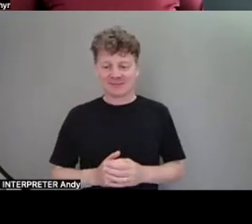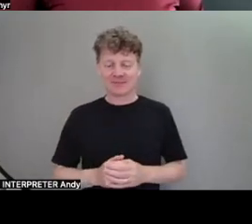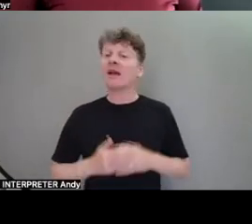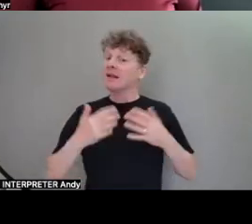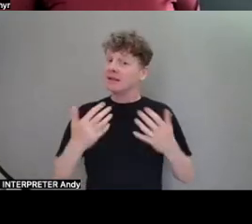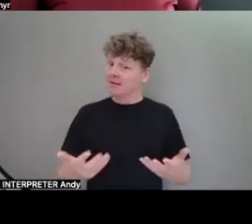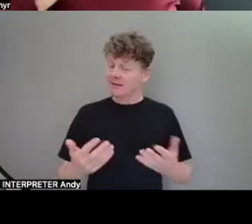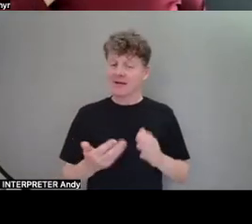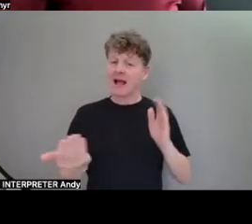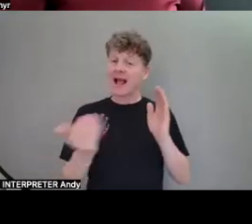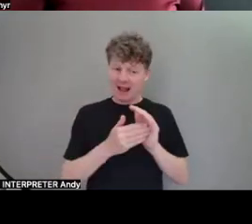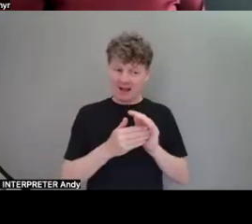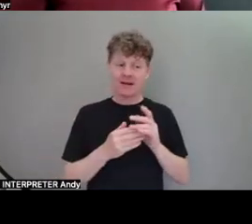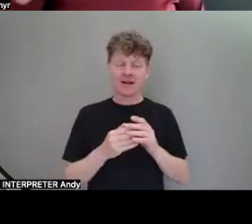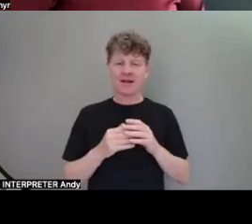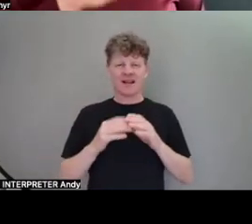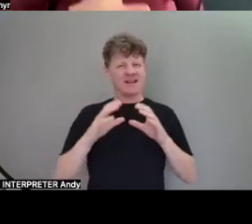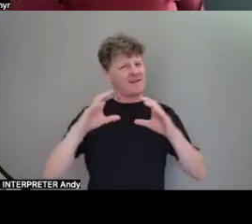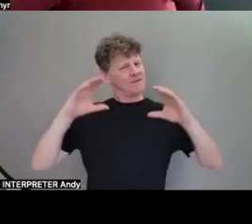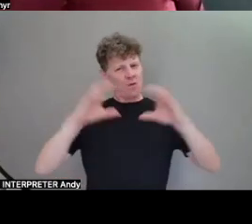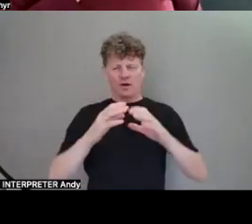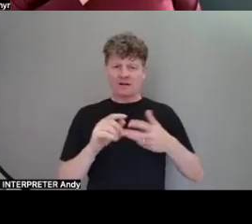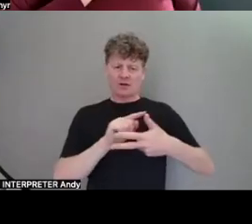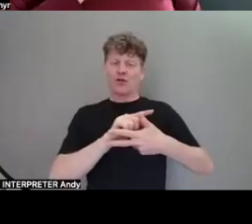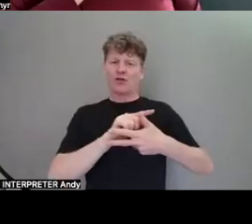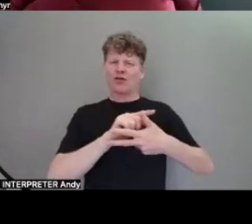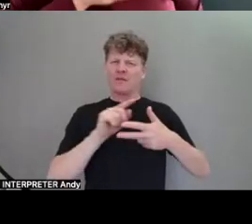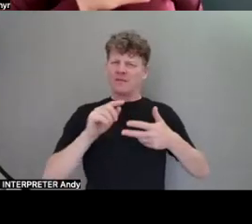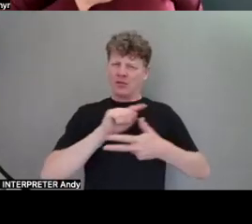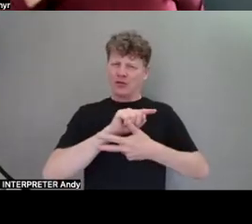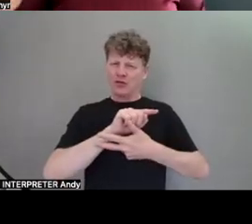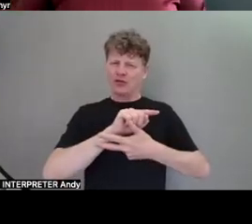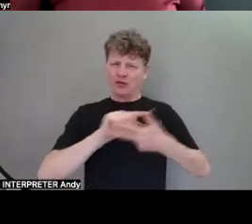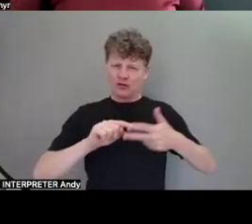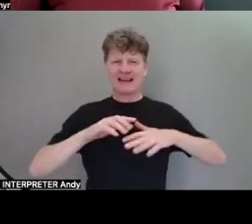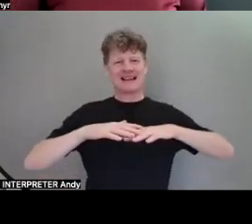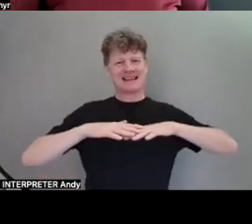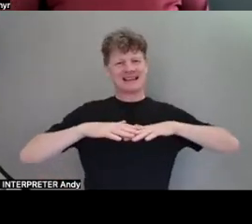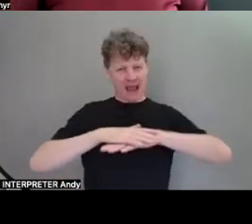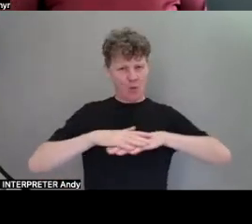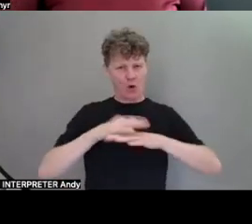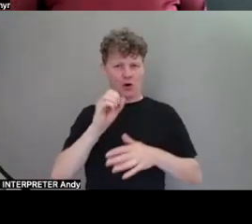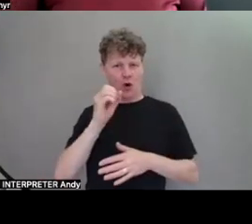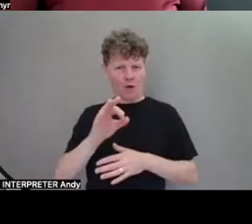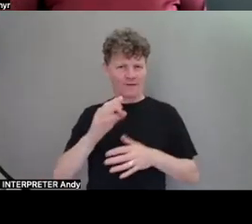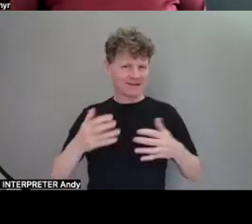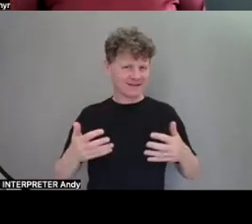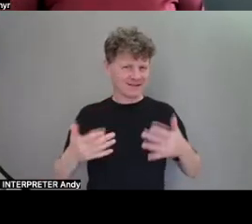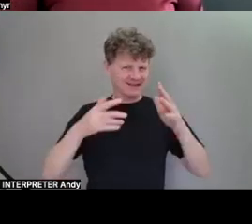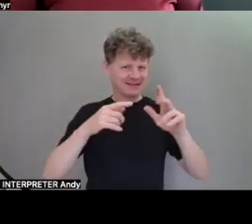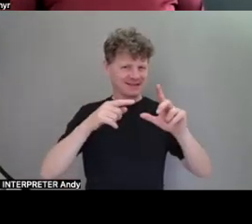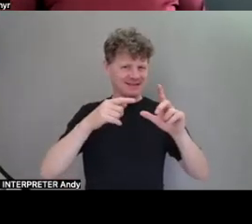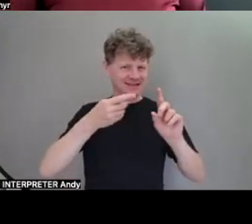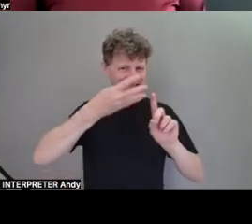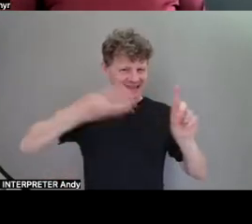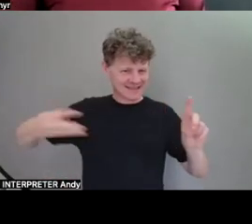So again, focusing on the major three network statistics. So